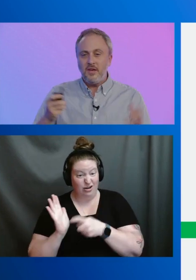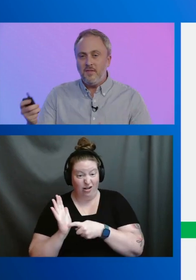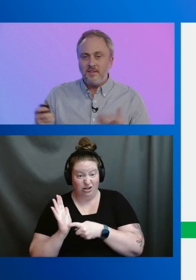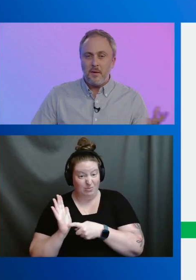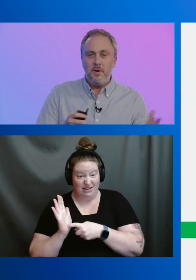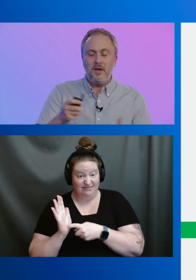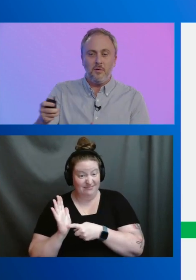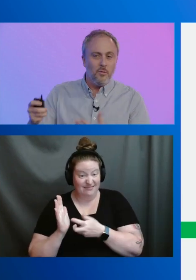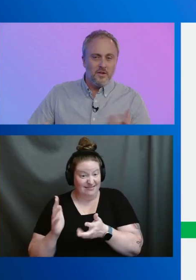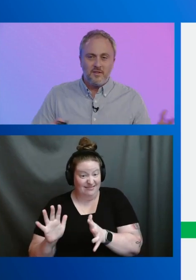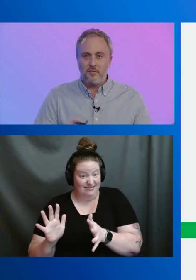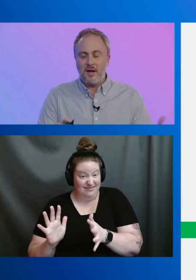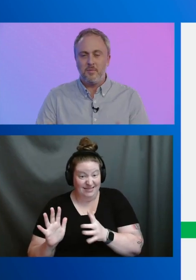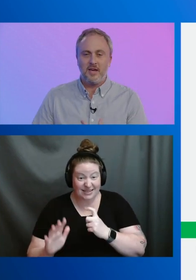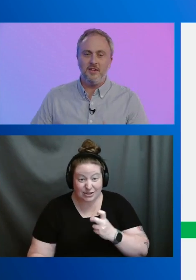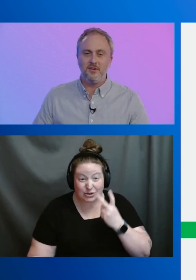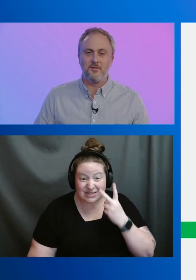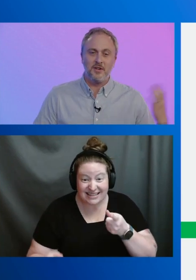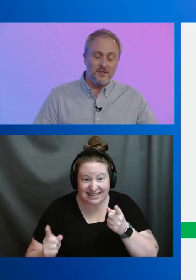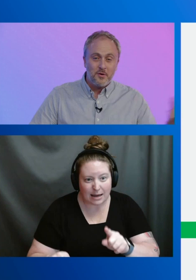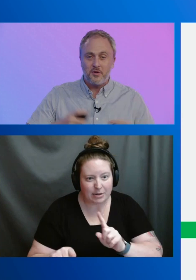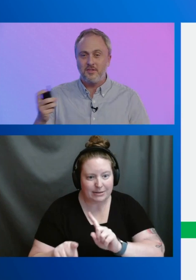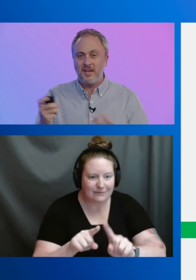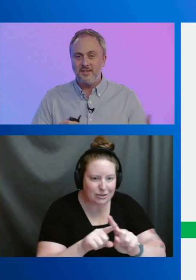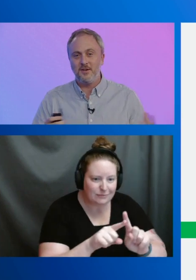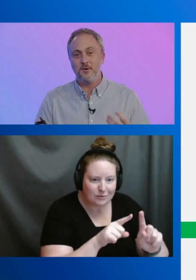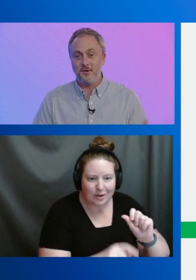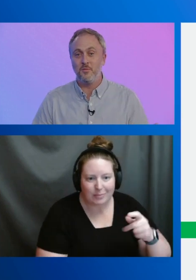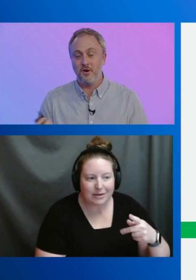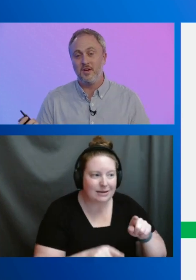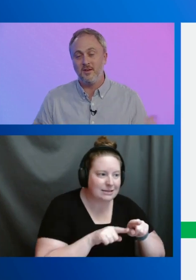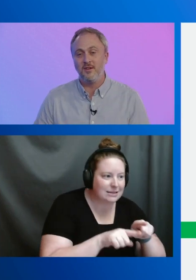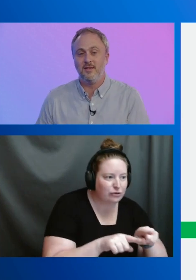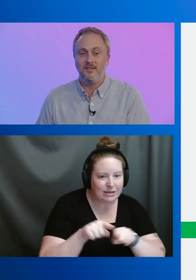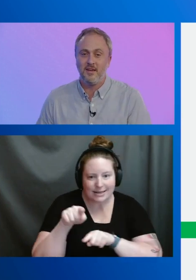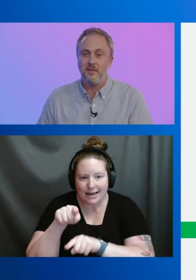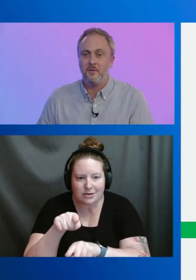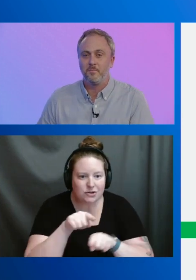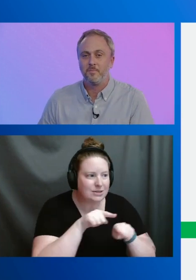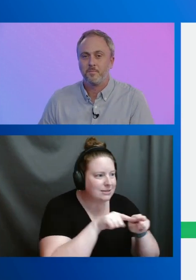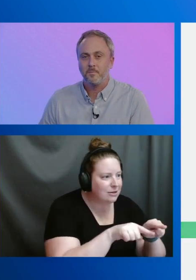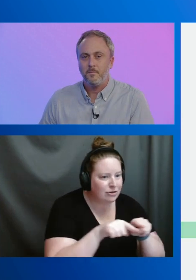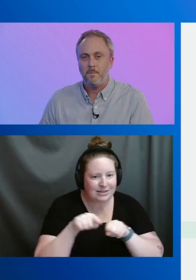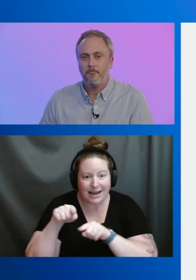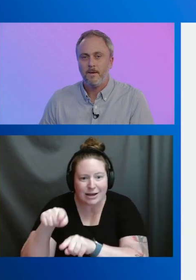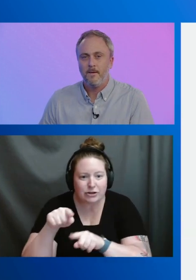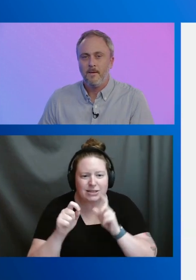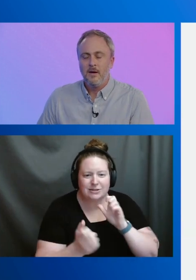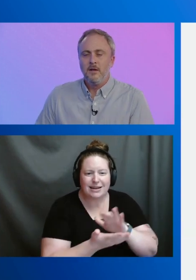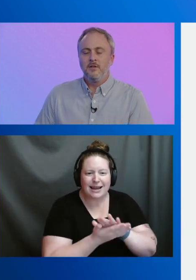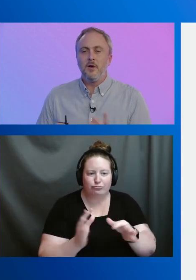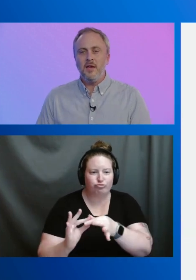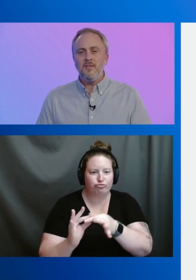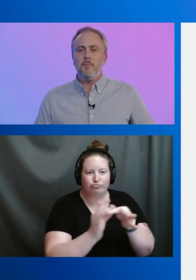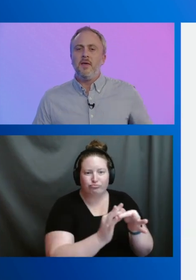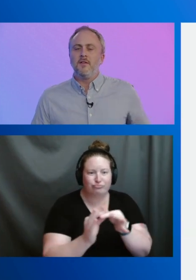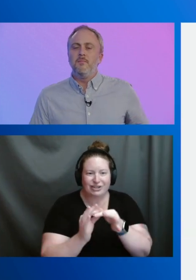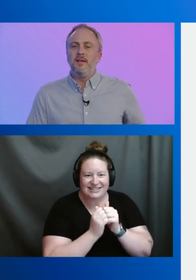you're seeing this happening in all these different applications, right? Synchronous and asynchronous working nicely together.